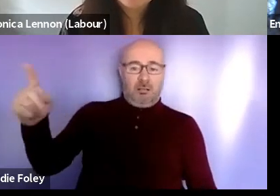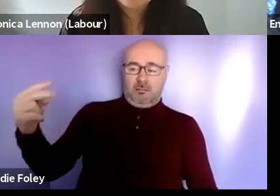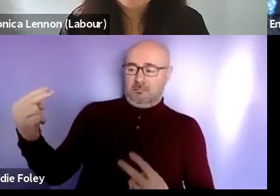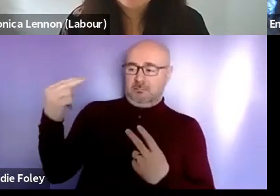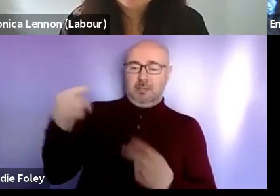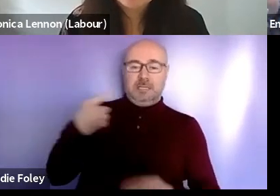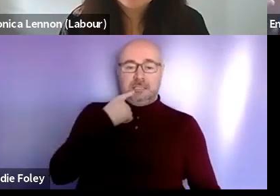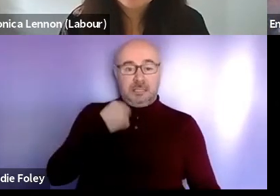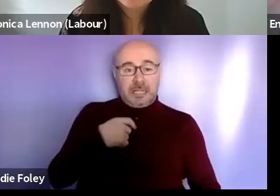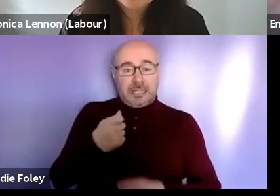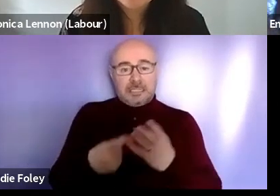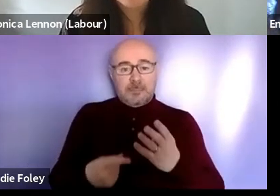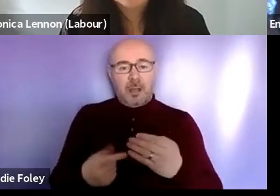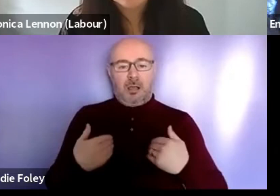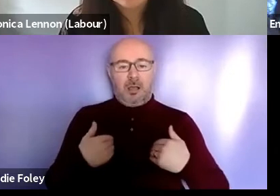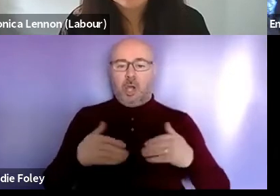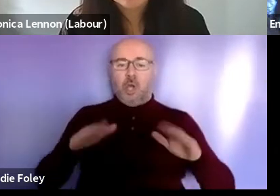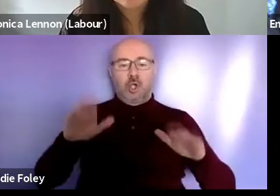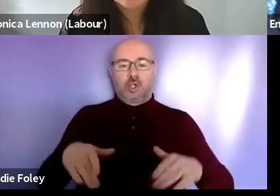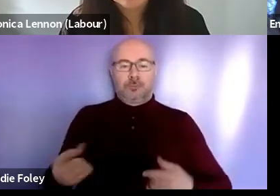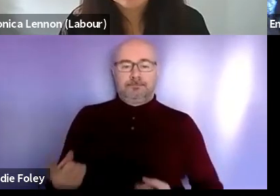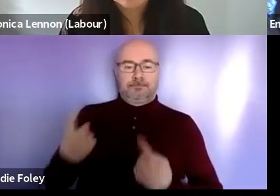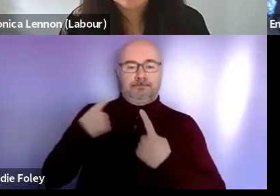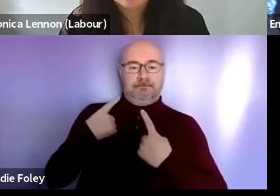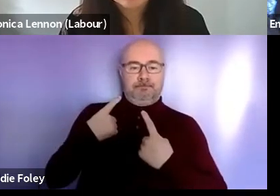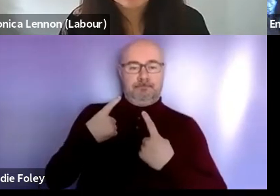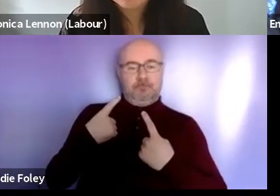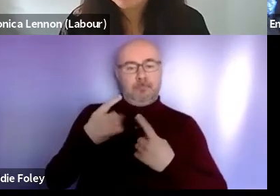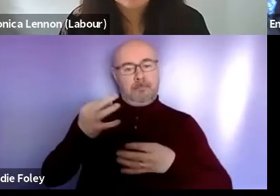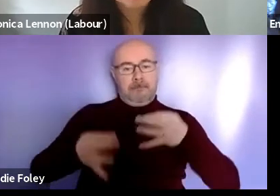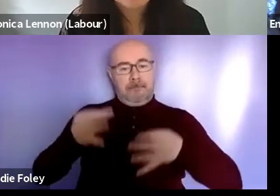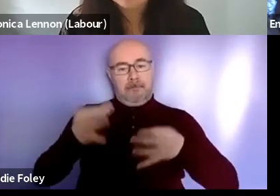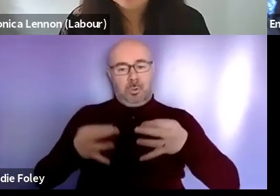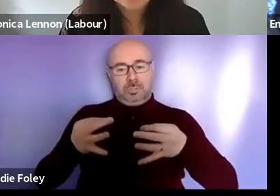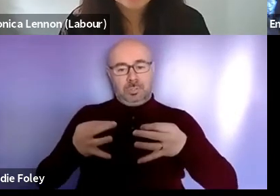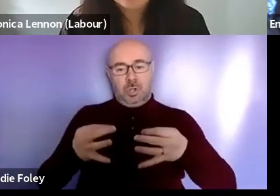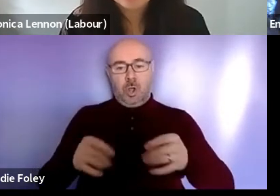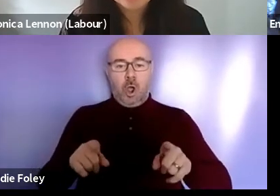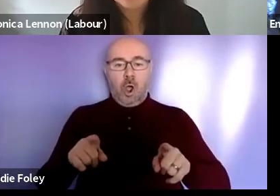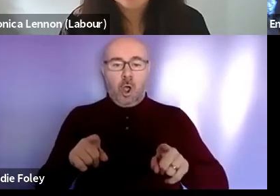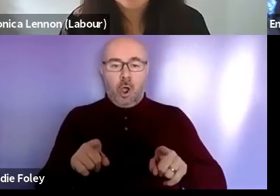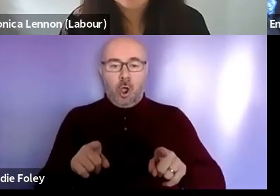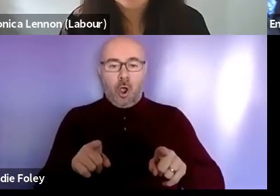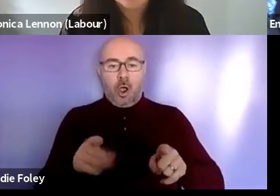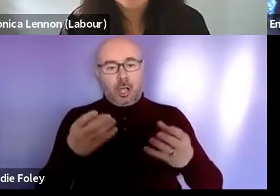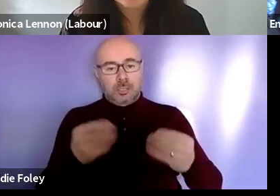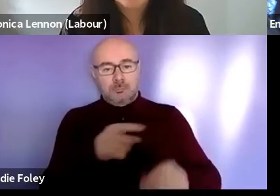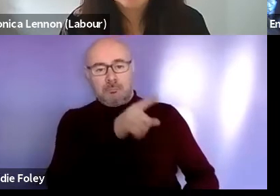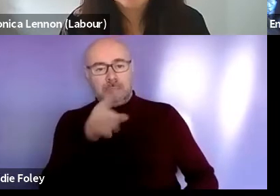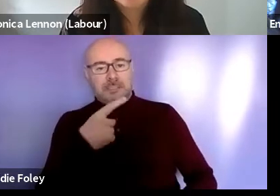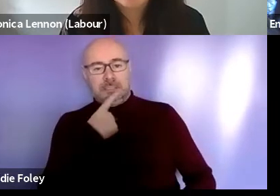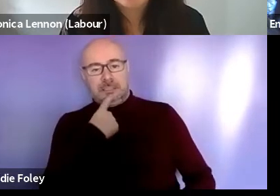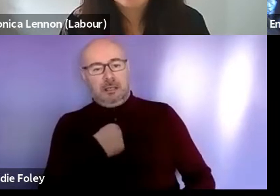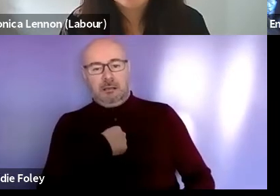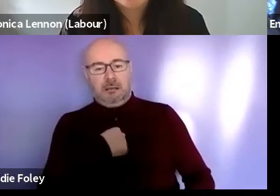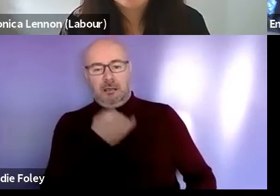elected office, to strangers demanding I share medical information as a condition for them to stop harassing me online. I wish I had